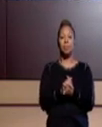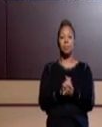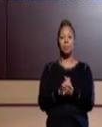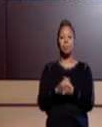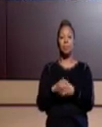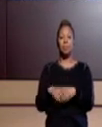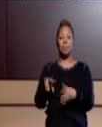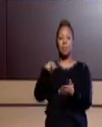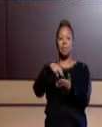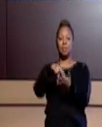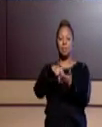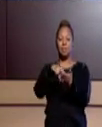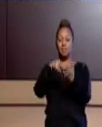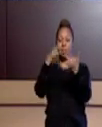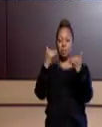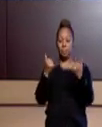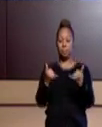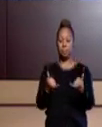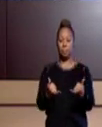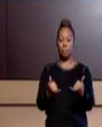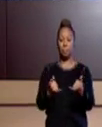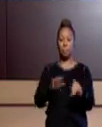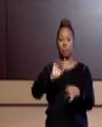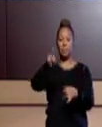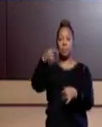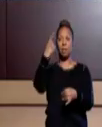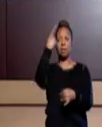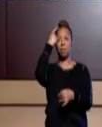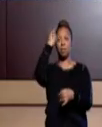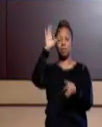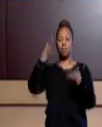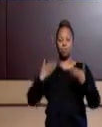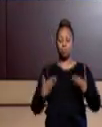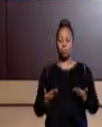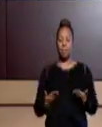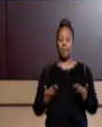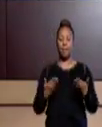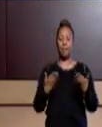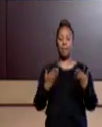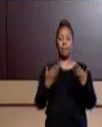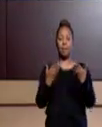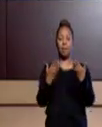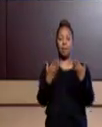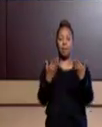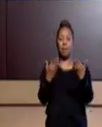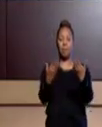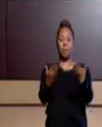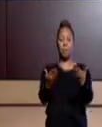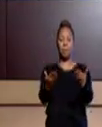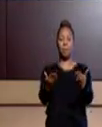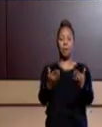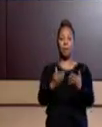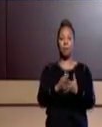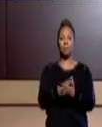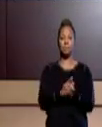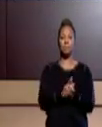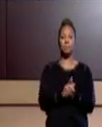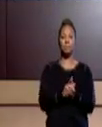Now we're standing here only because you made a